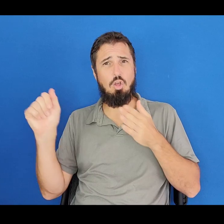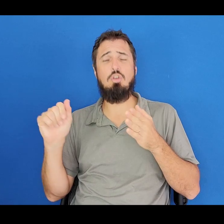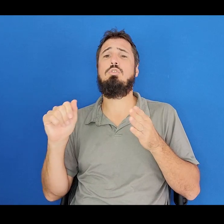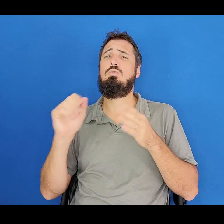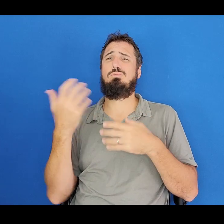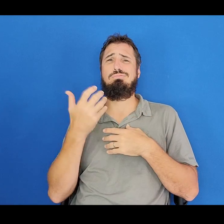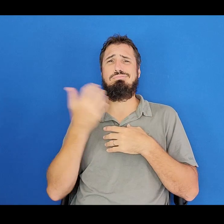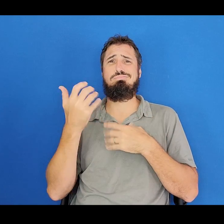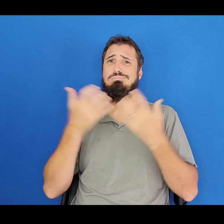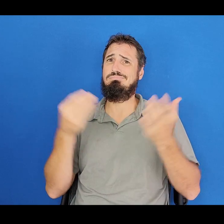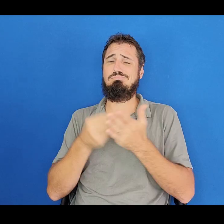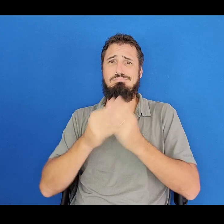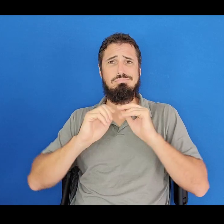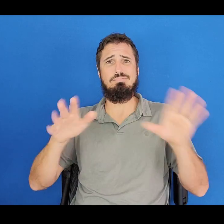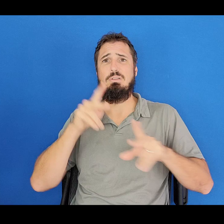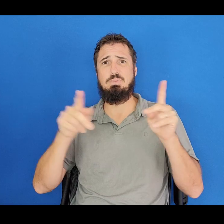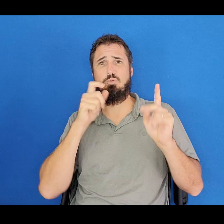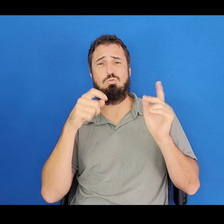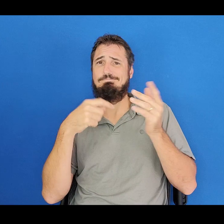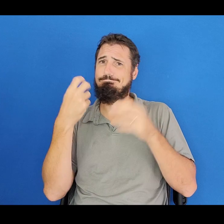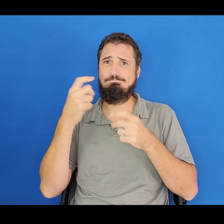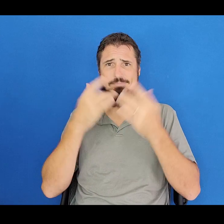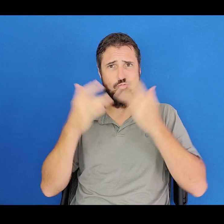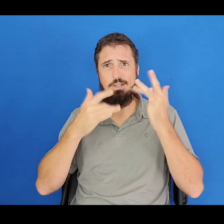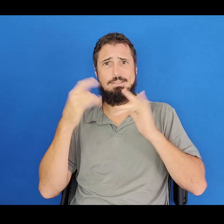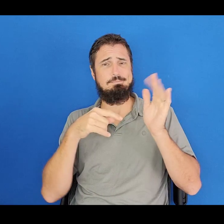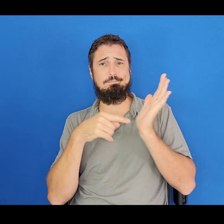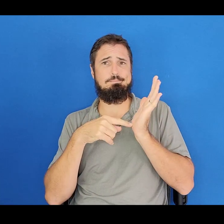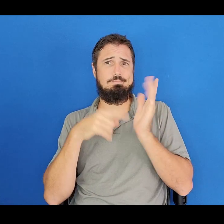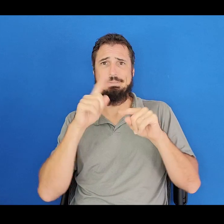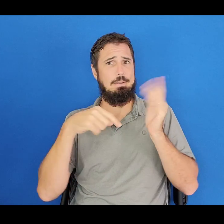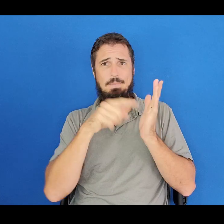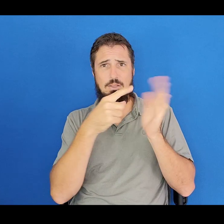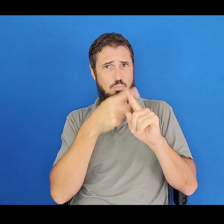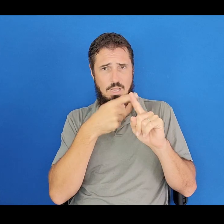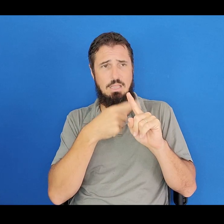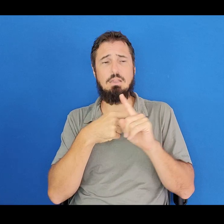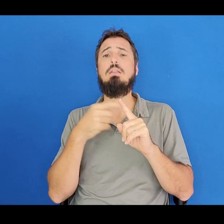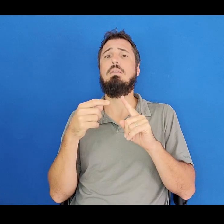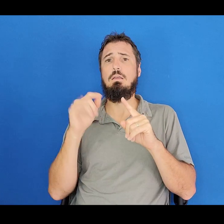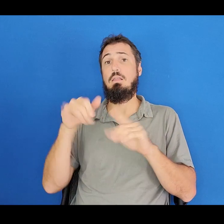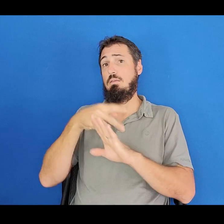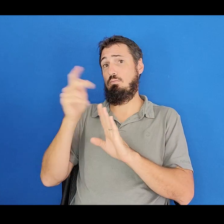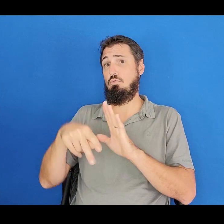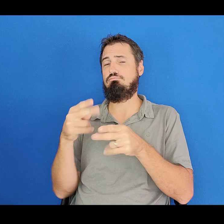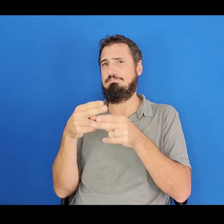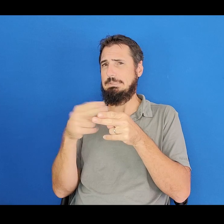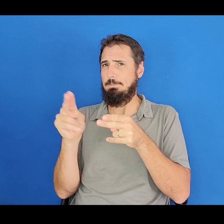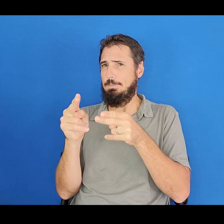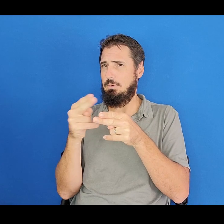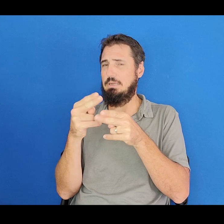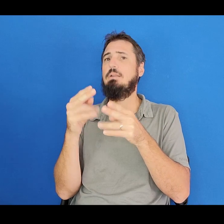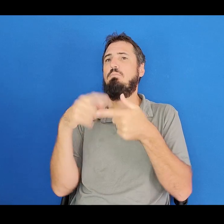in emergency rental assistance to Kauai households suffering hardship due to the pandemic. The program is temporarily